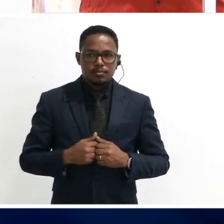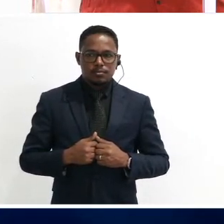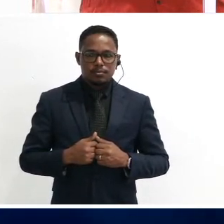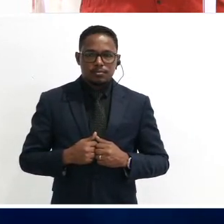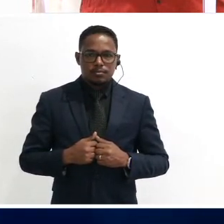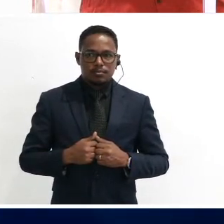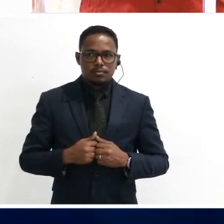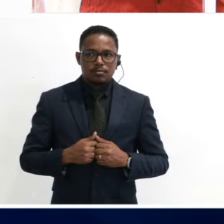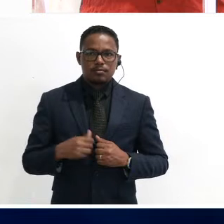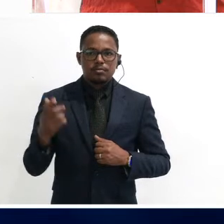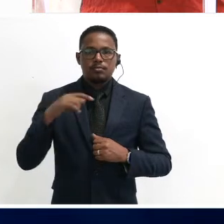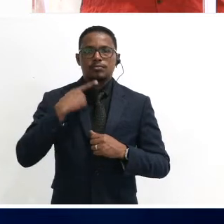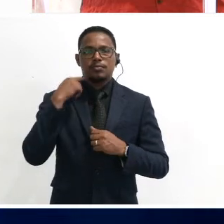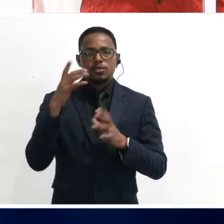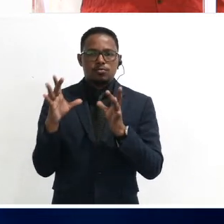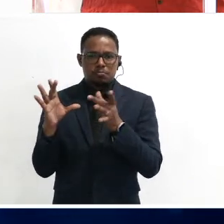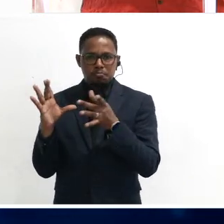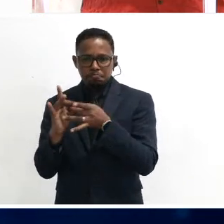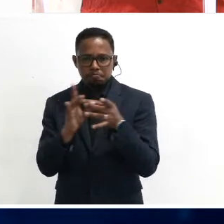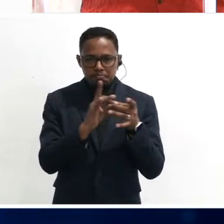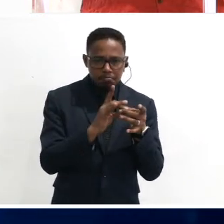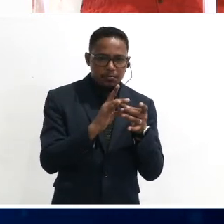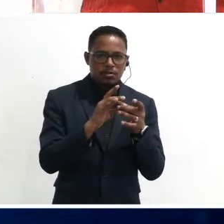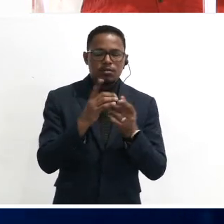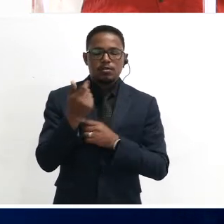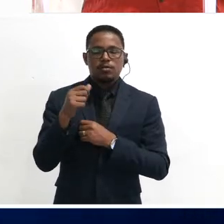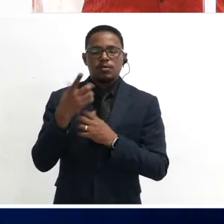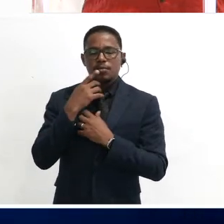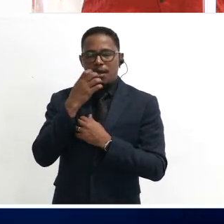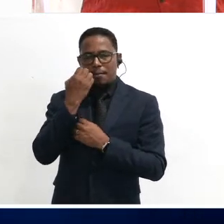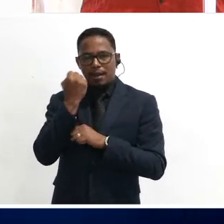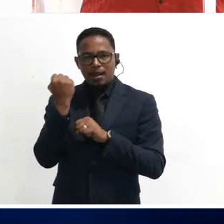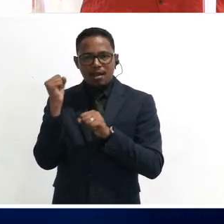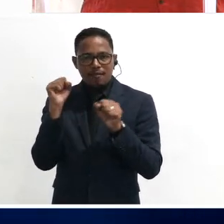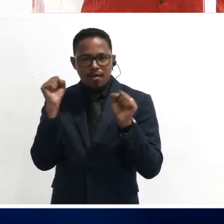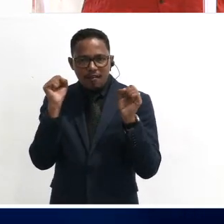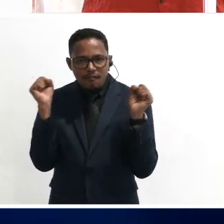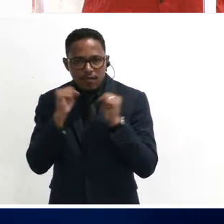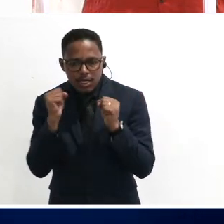on the right is one that's liquid cooled, but same kind of thing.